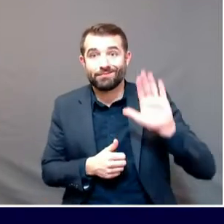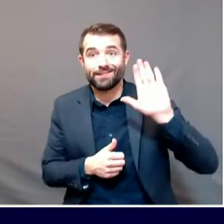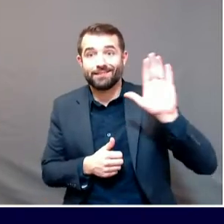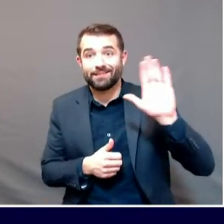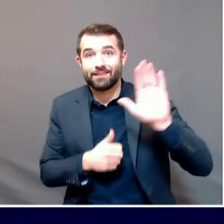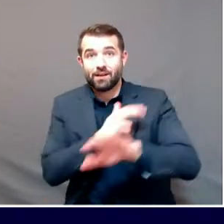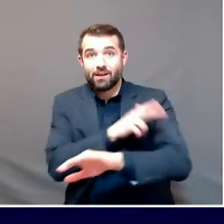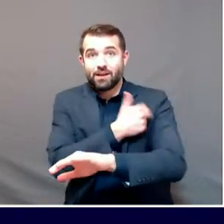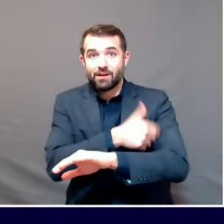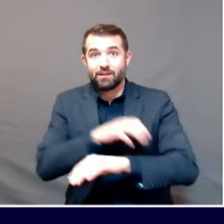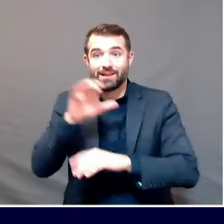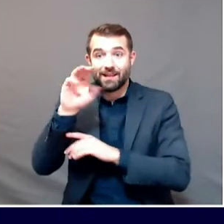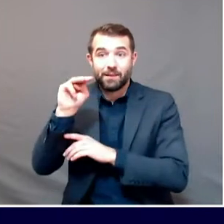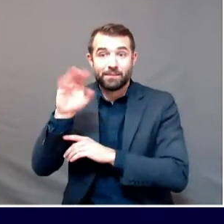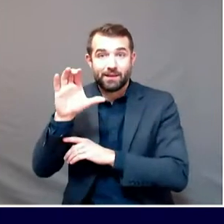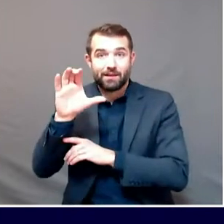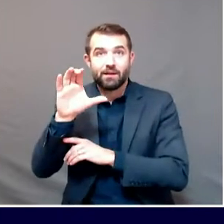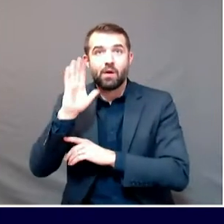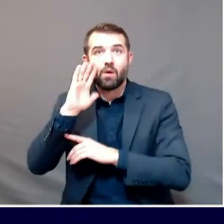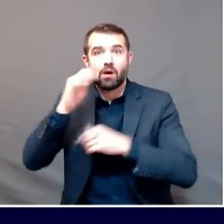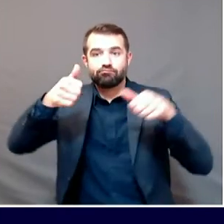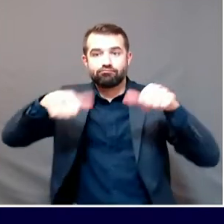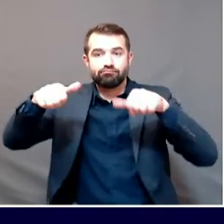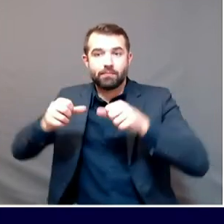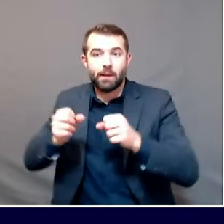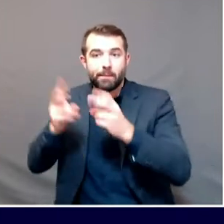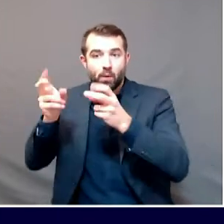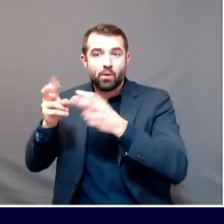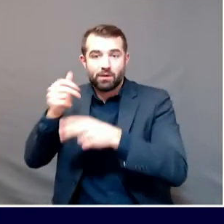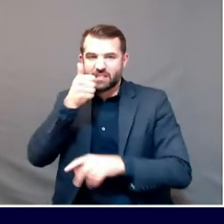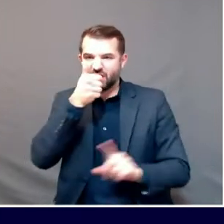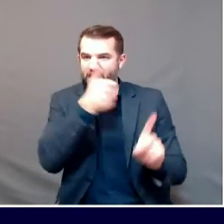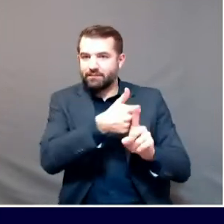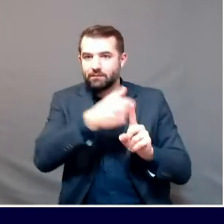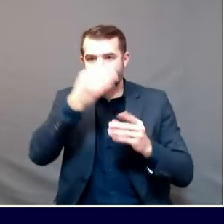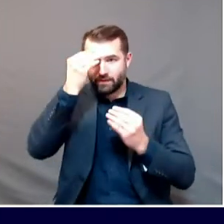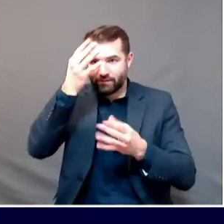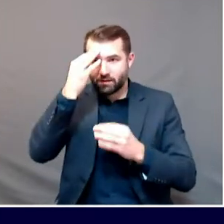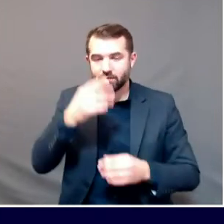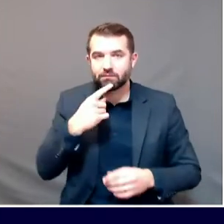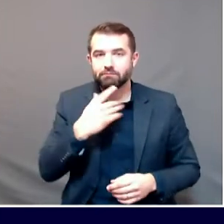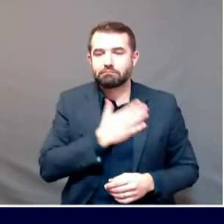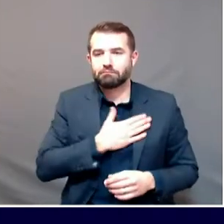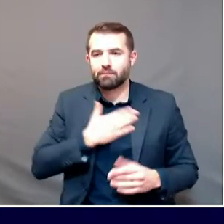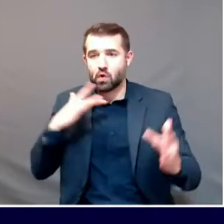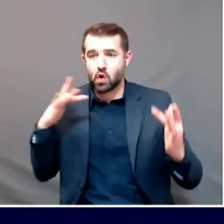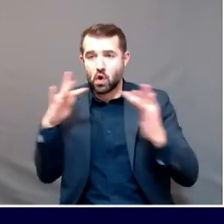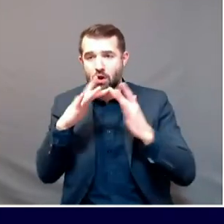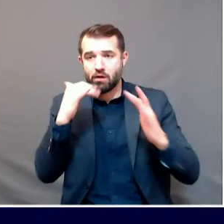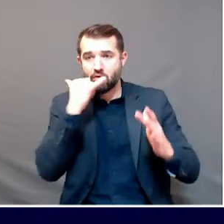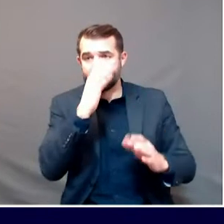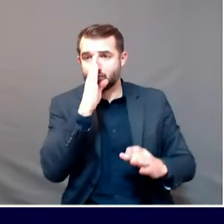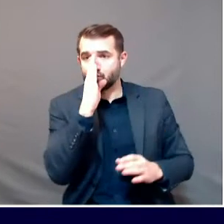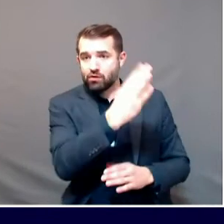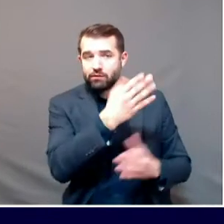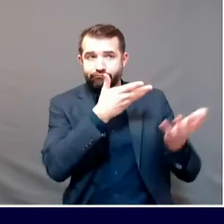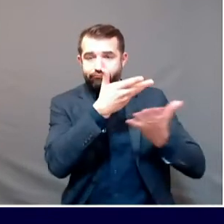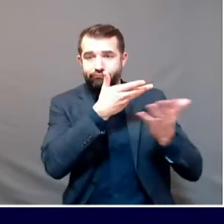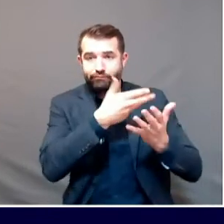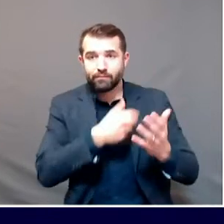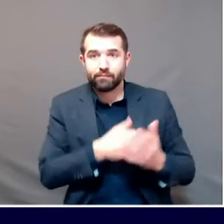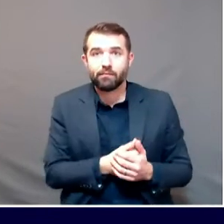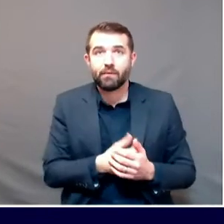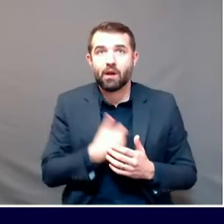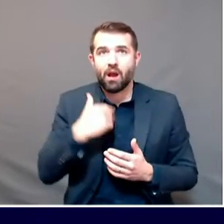anything further at this time, Amy, but I would refer you to EMMC. I believe that they've got some information to put